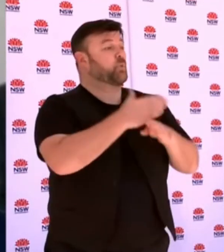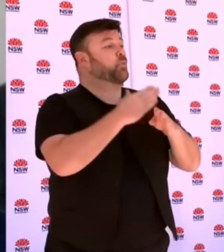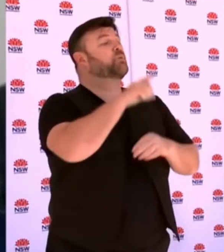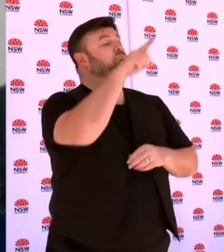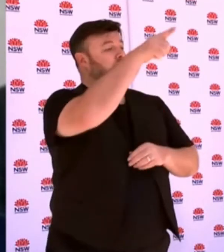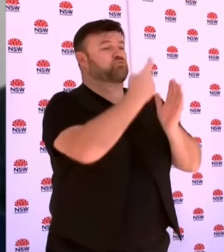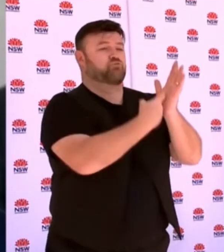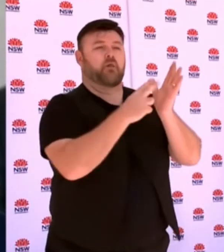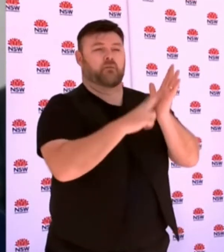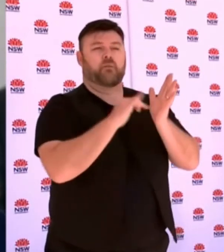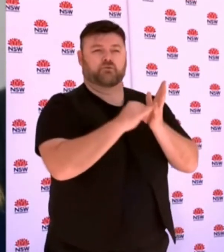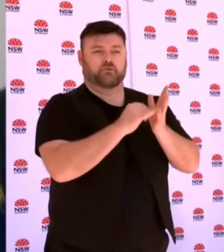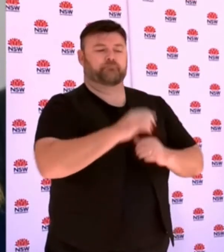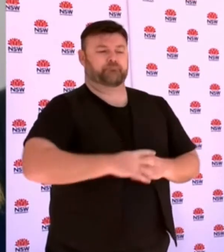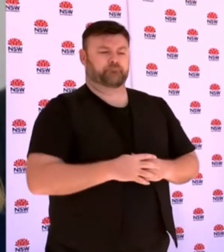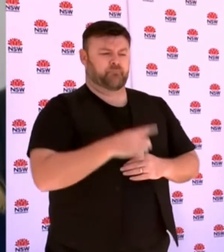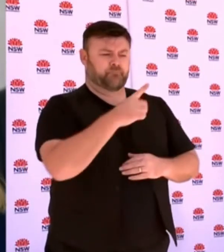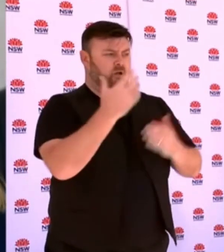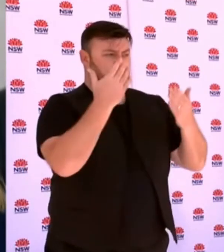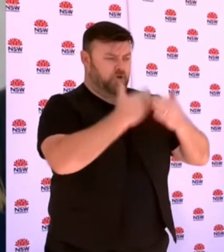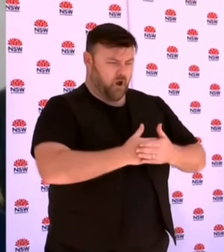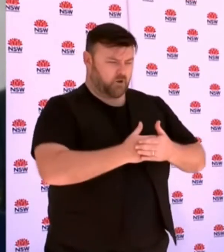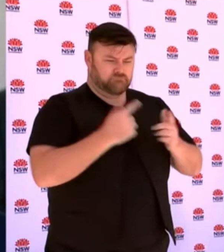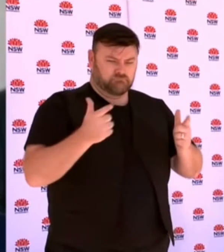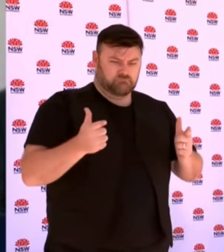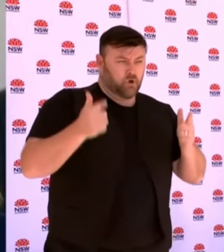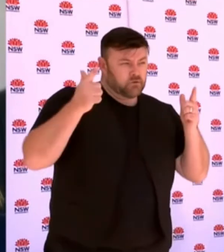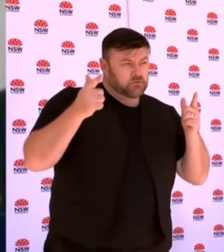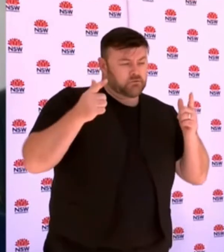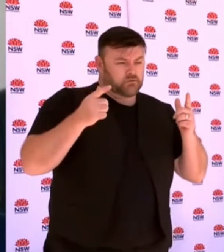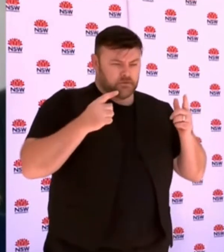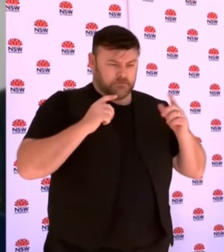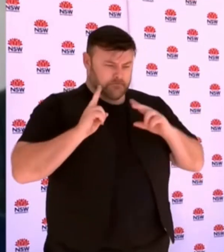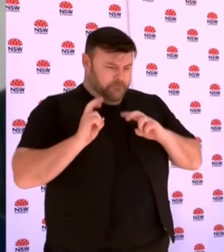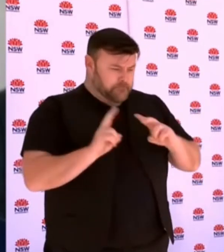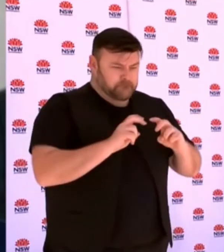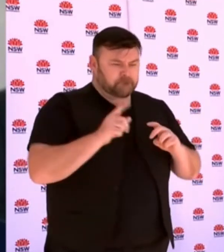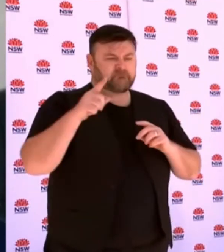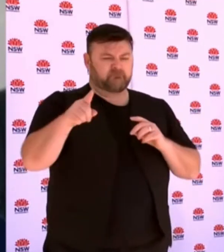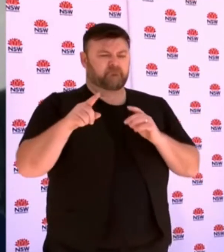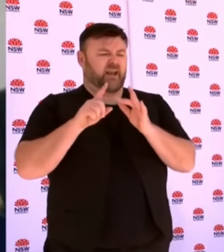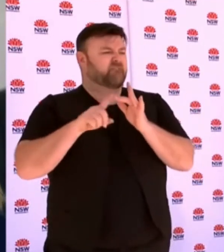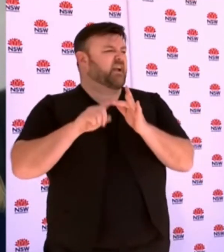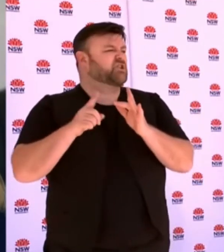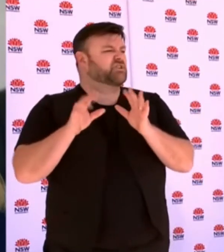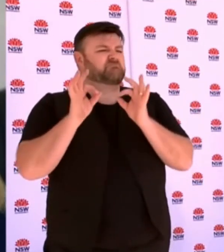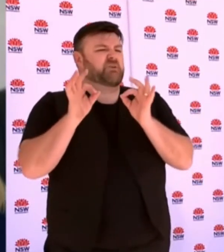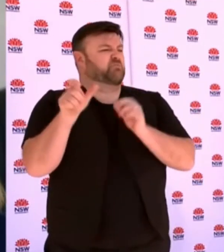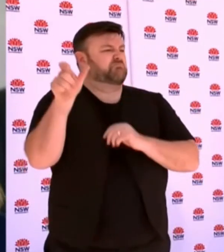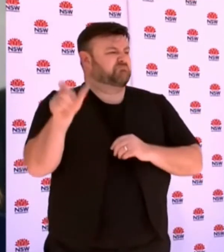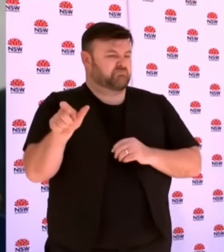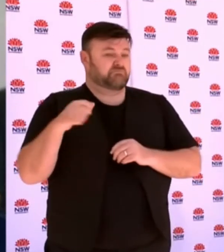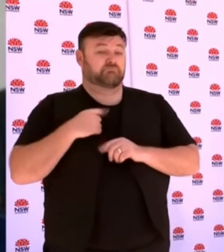Hospital, that night, the chief executive of that local health district, one of the infectious disease specialists, an infection controlled